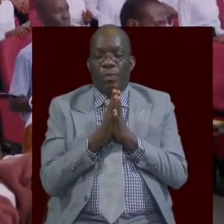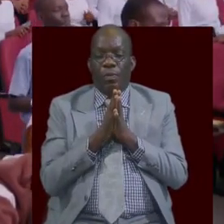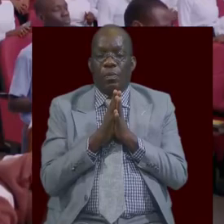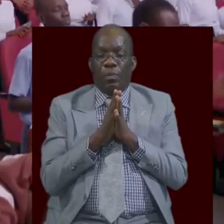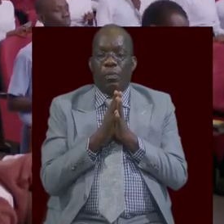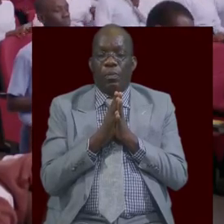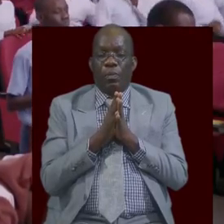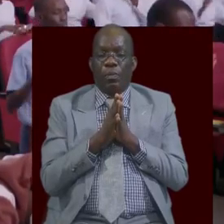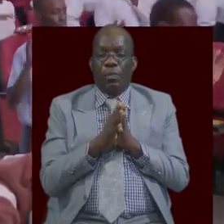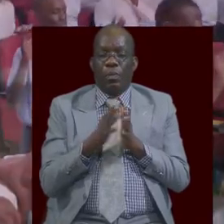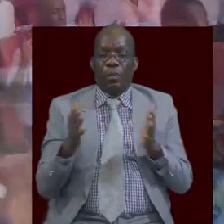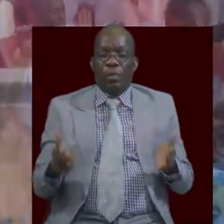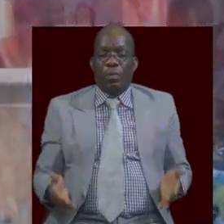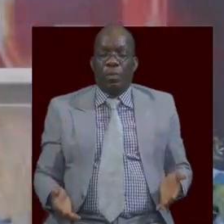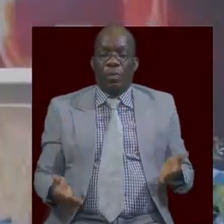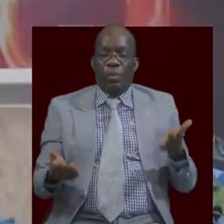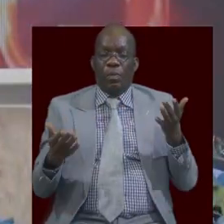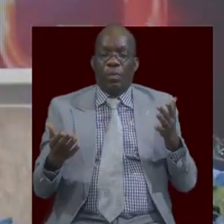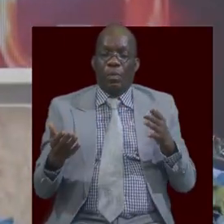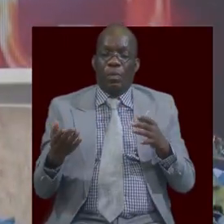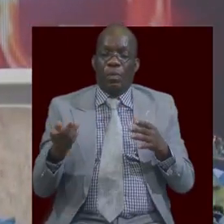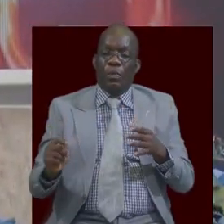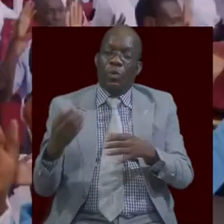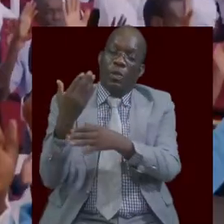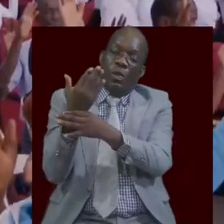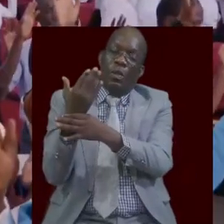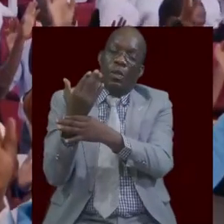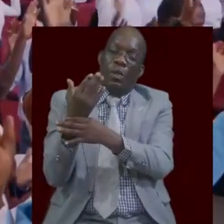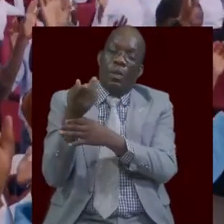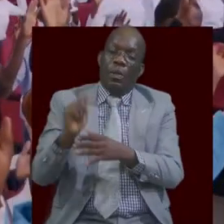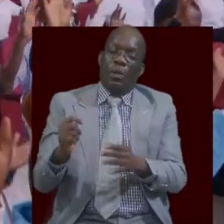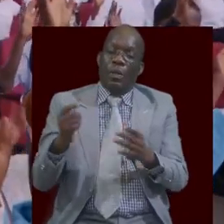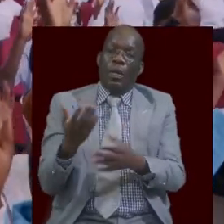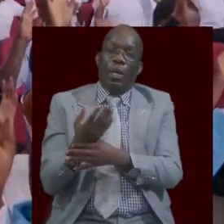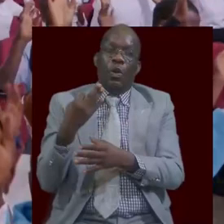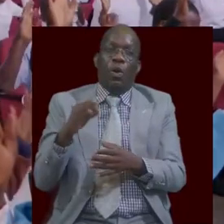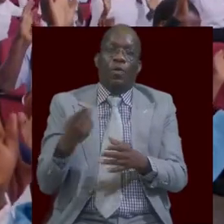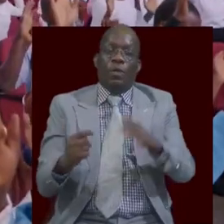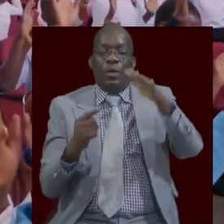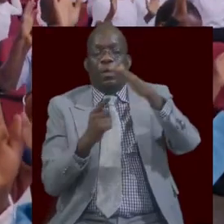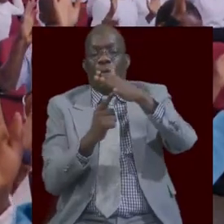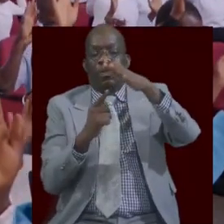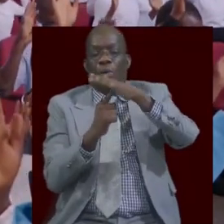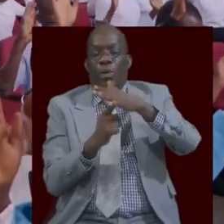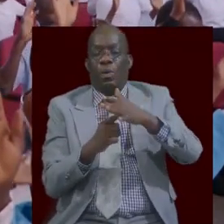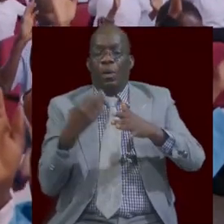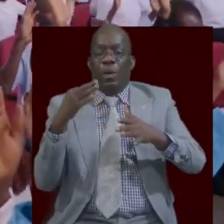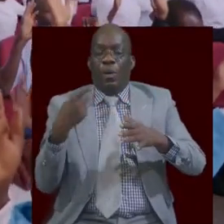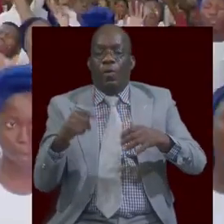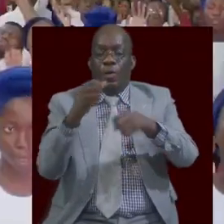Raise up that hand, a hand of the champion, of the